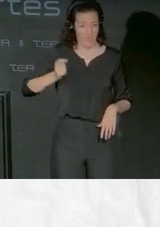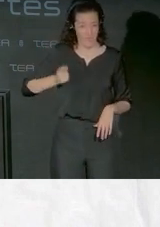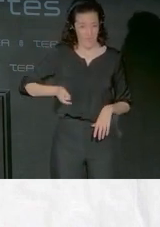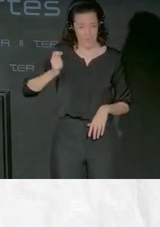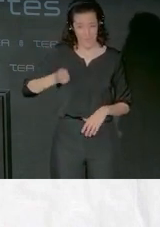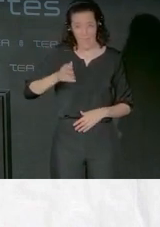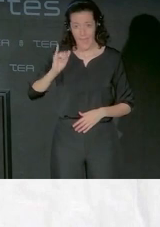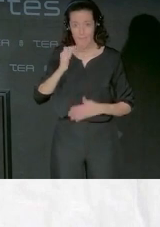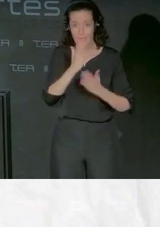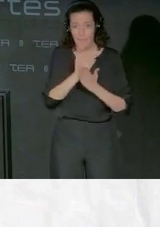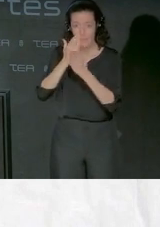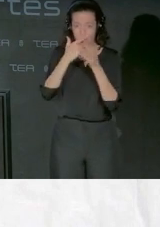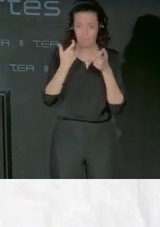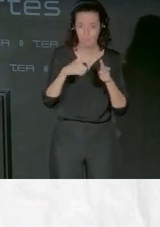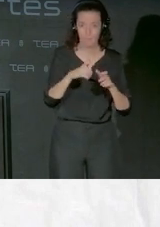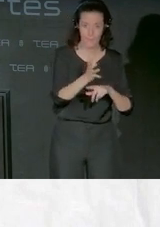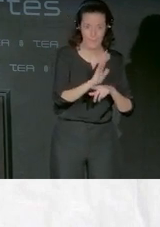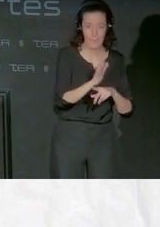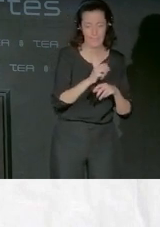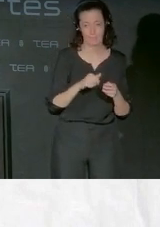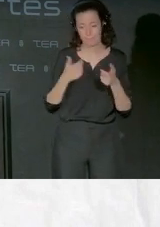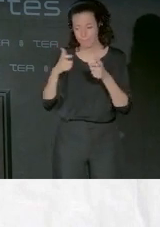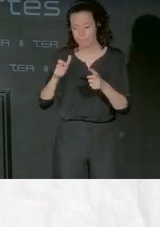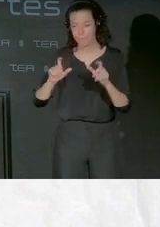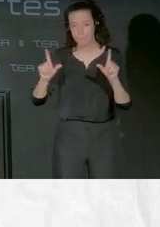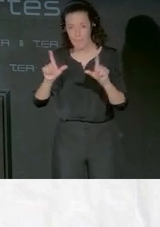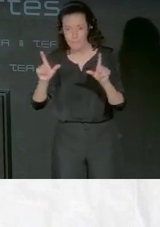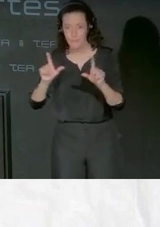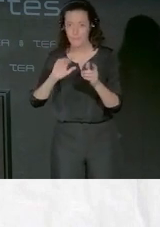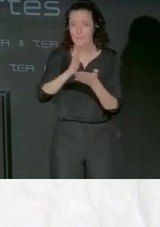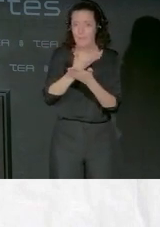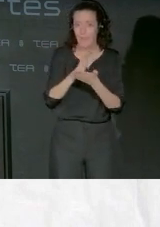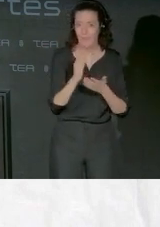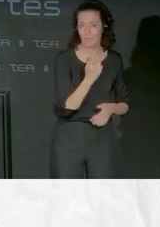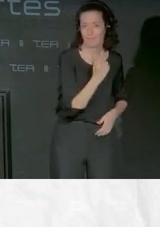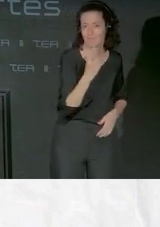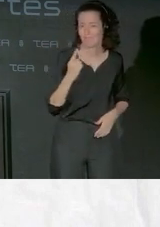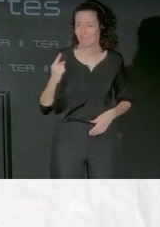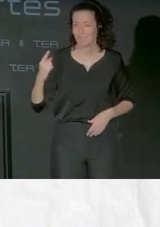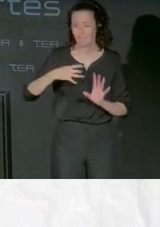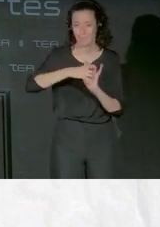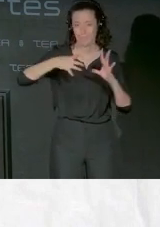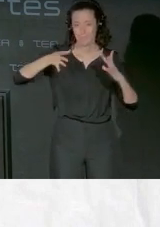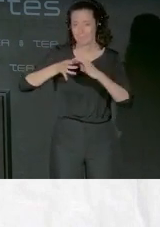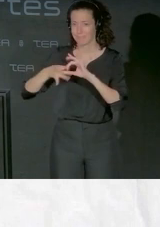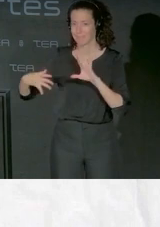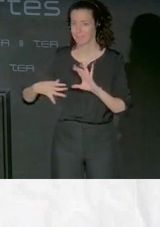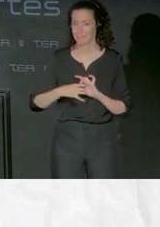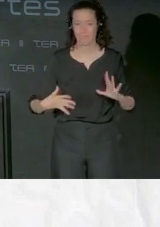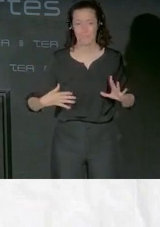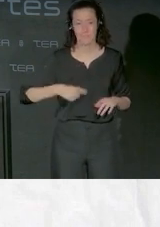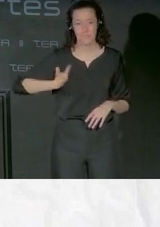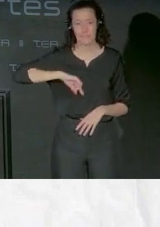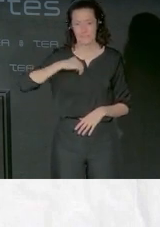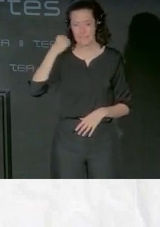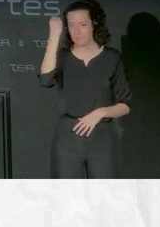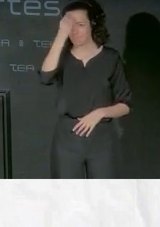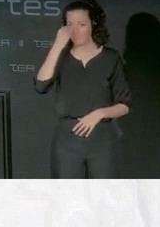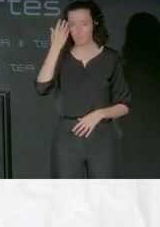the news, and we felt that it would be important to bring it all together and see the media ecosystem as a